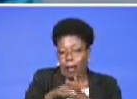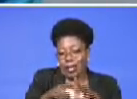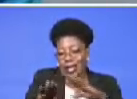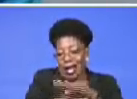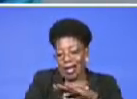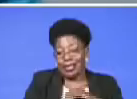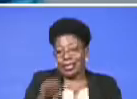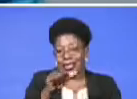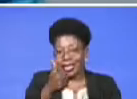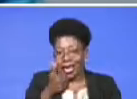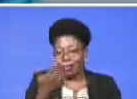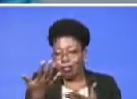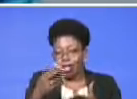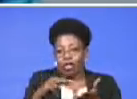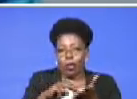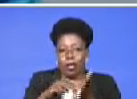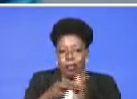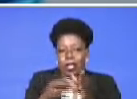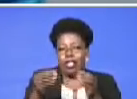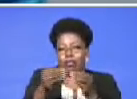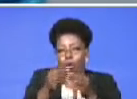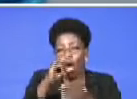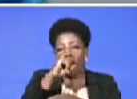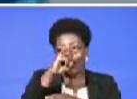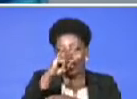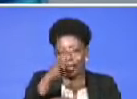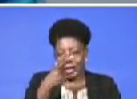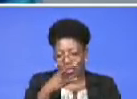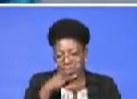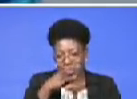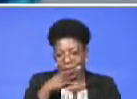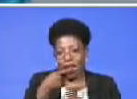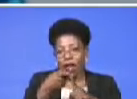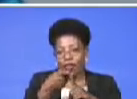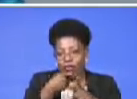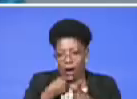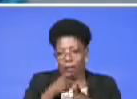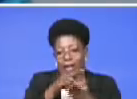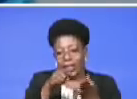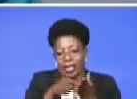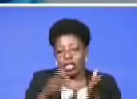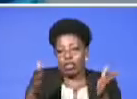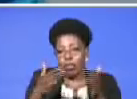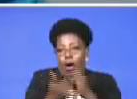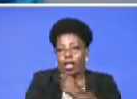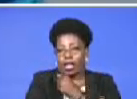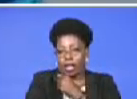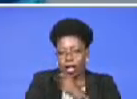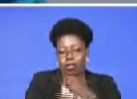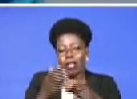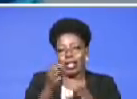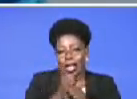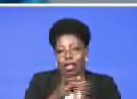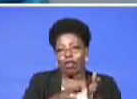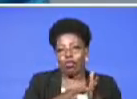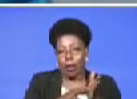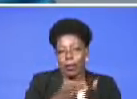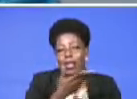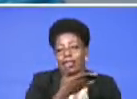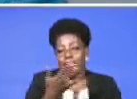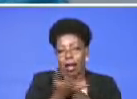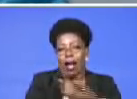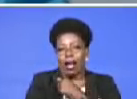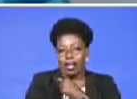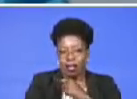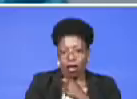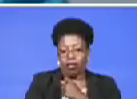it means that so many more kids than usual from this wonderful but small country get to represent their country, and they're